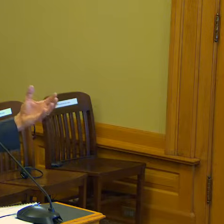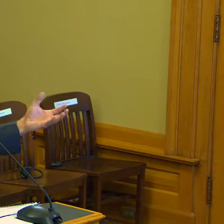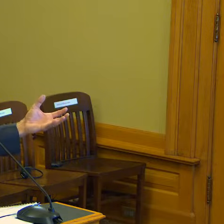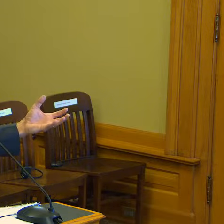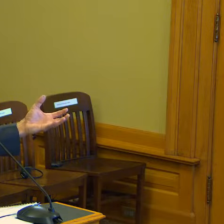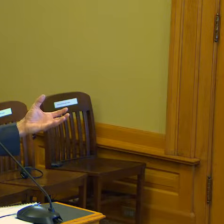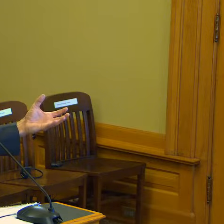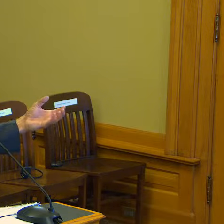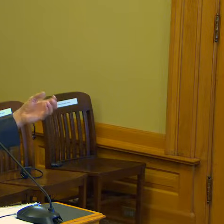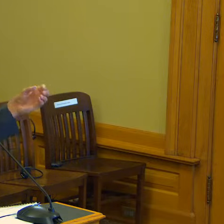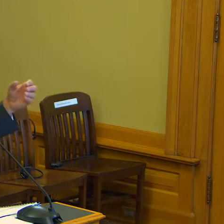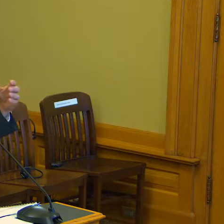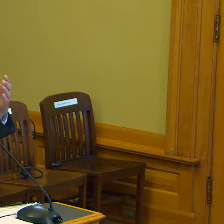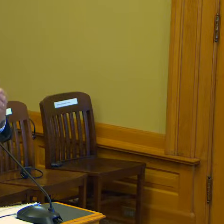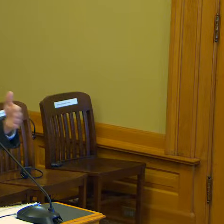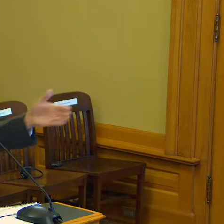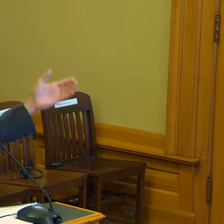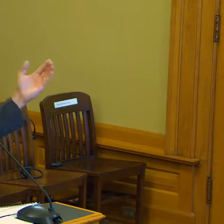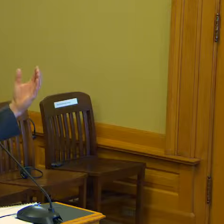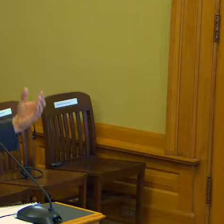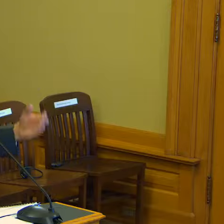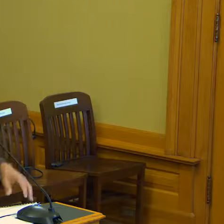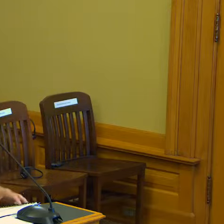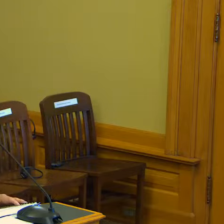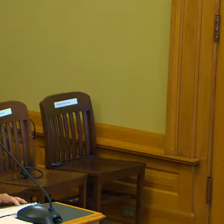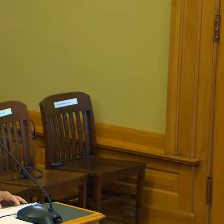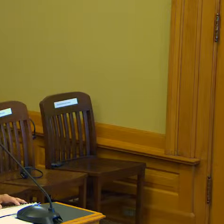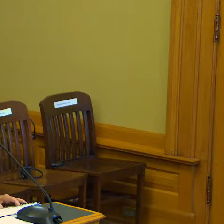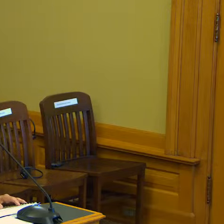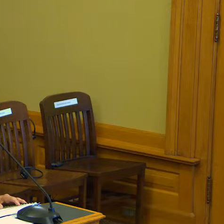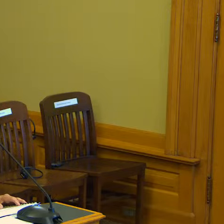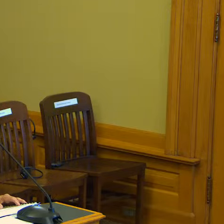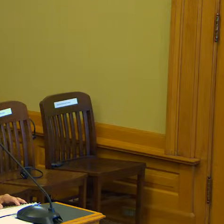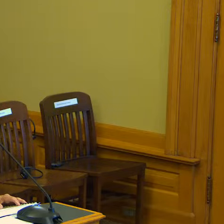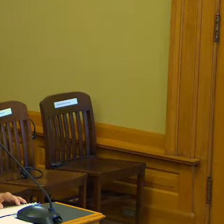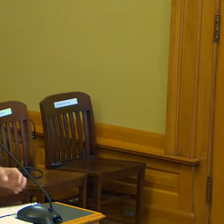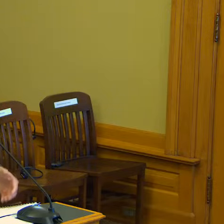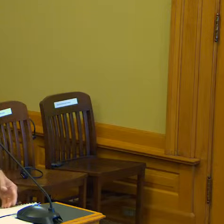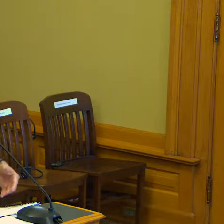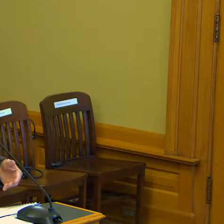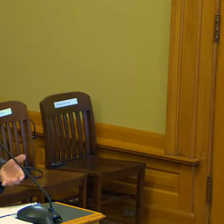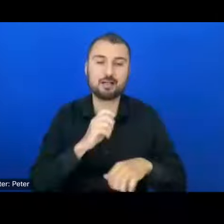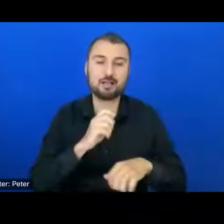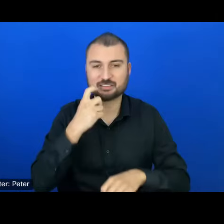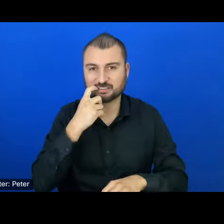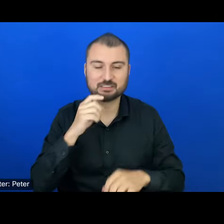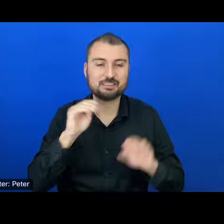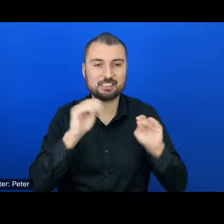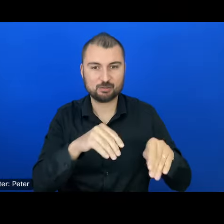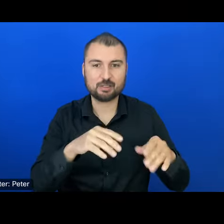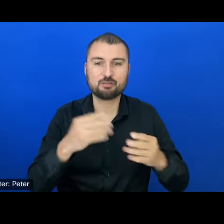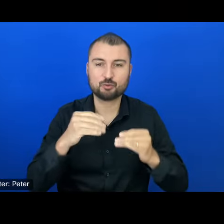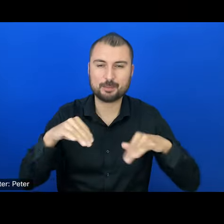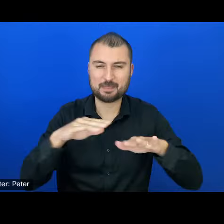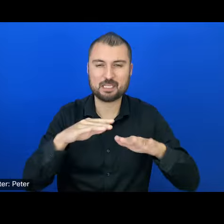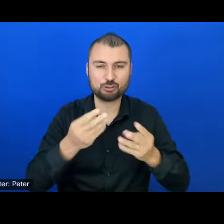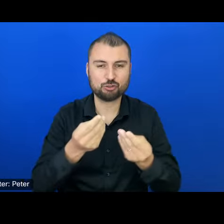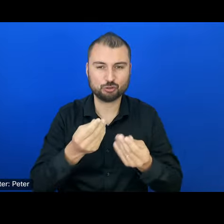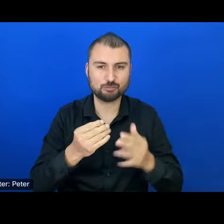insert the concrete liners and to be able to prepare in-ground cremation remains as well as casket